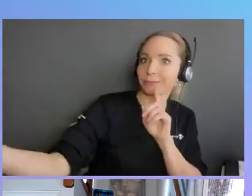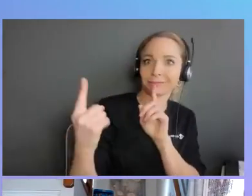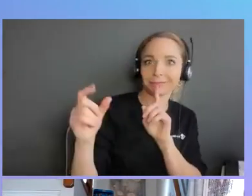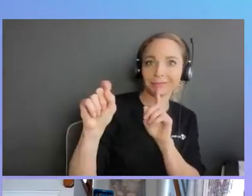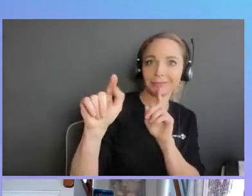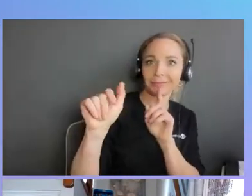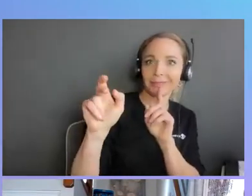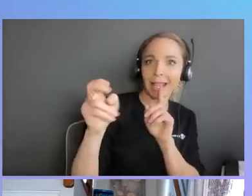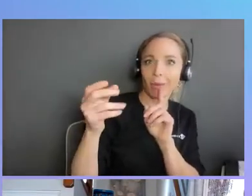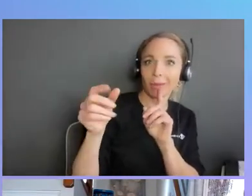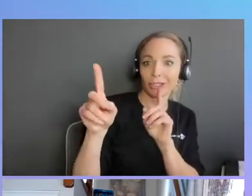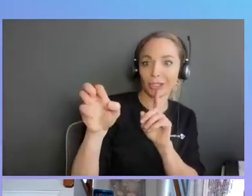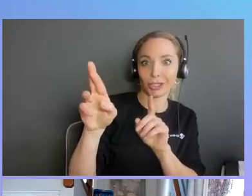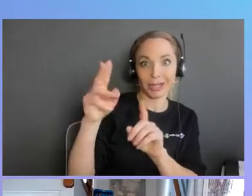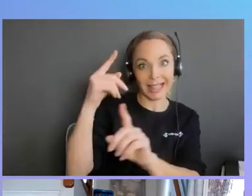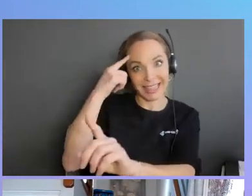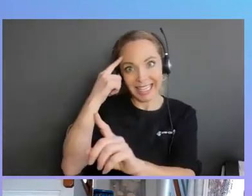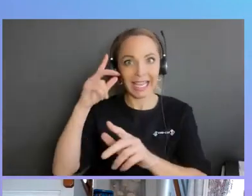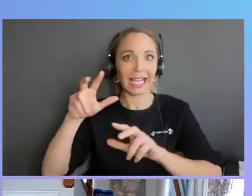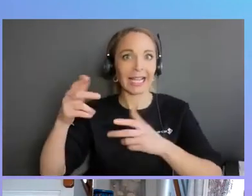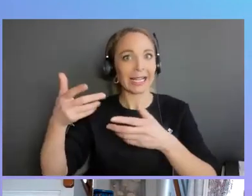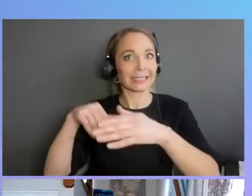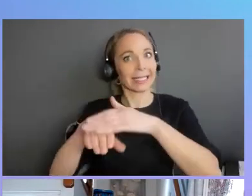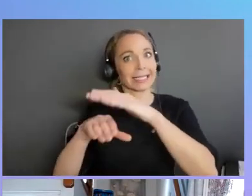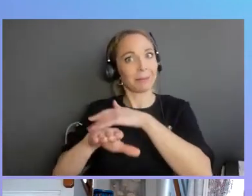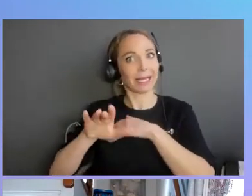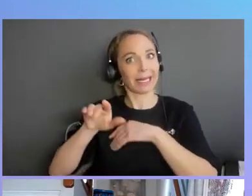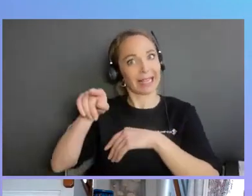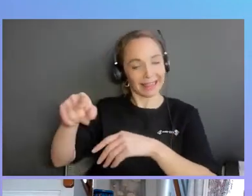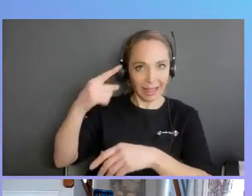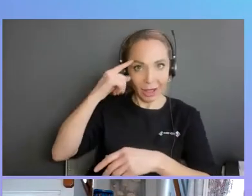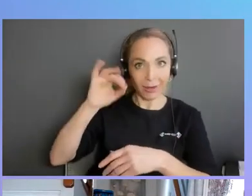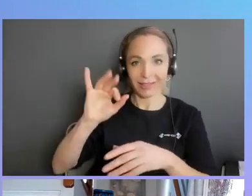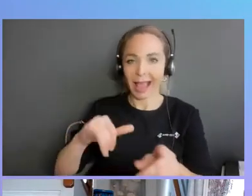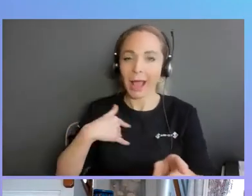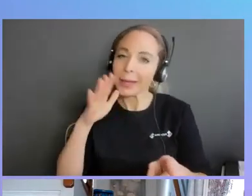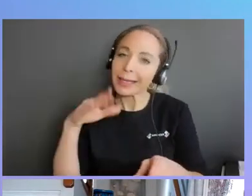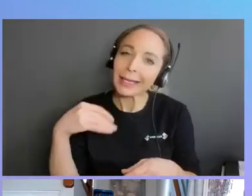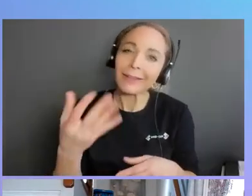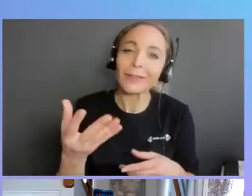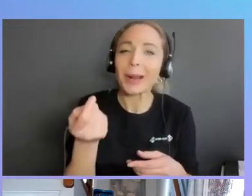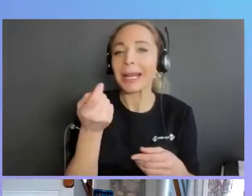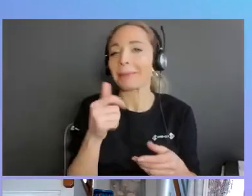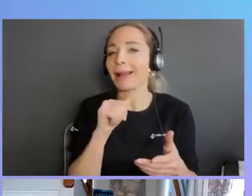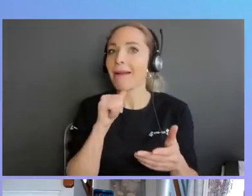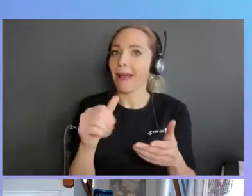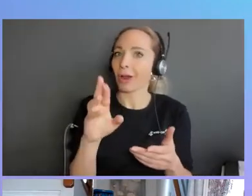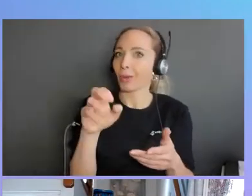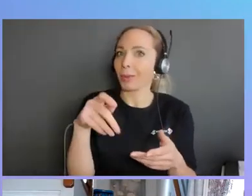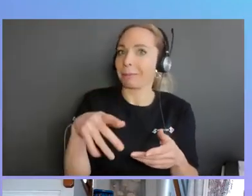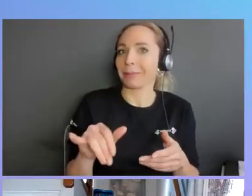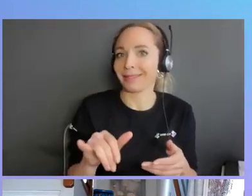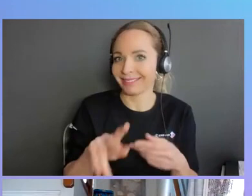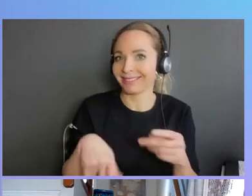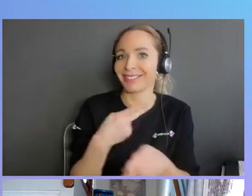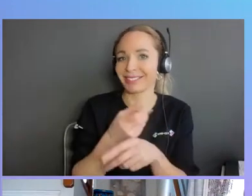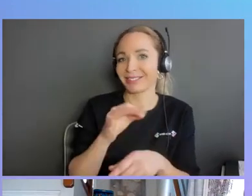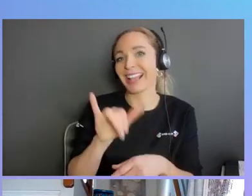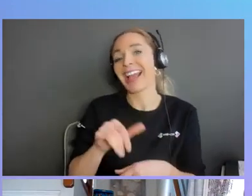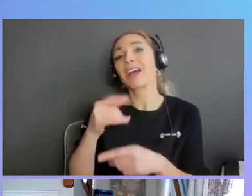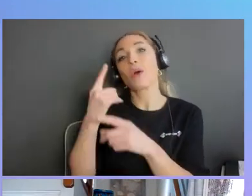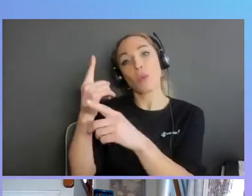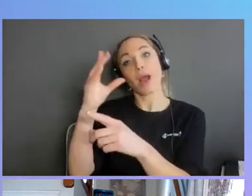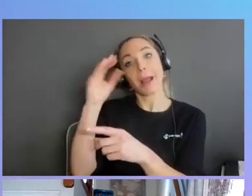All right, let me give you a non-creepy version of this. So I was working with a company and they had this content behind a paywall that